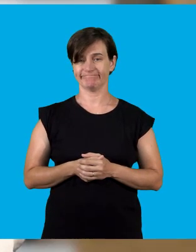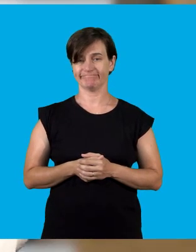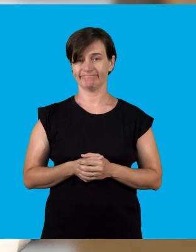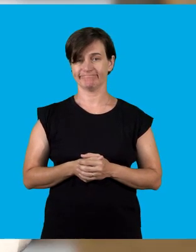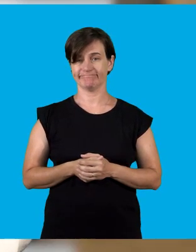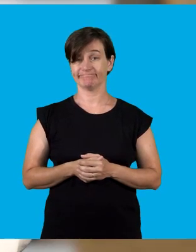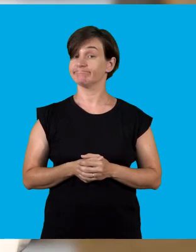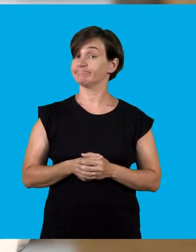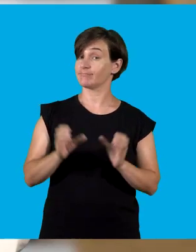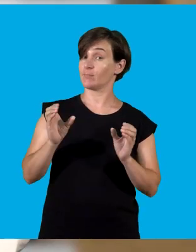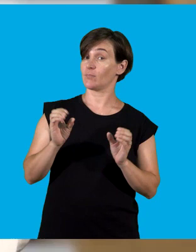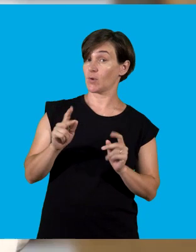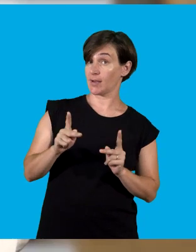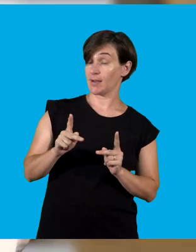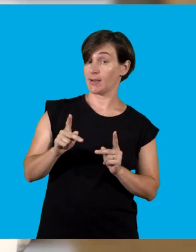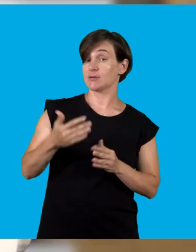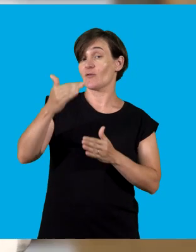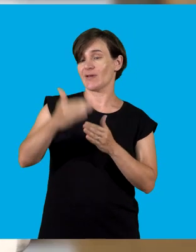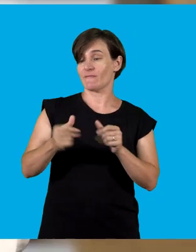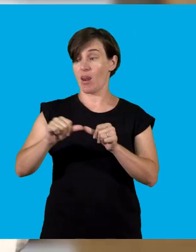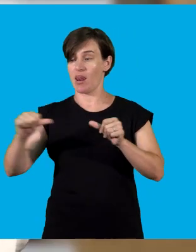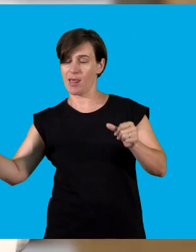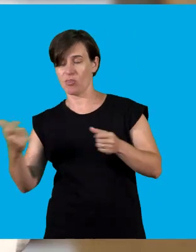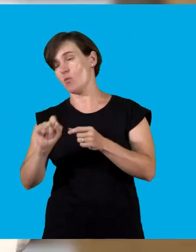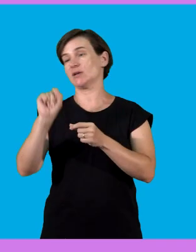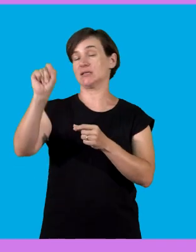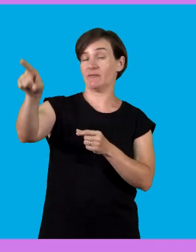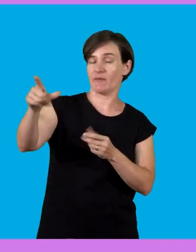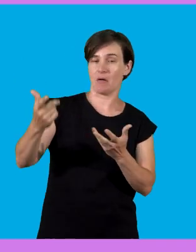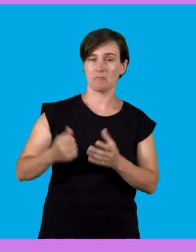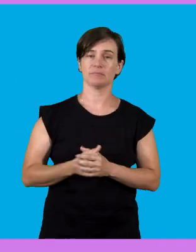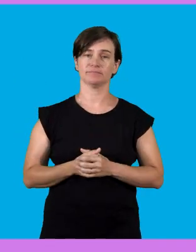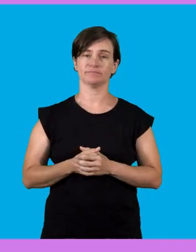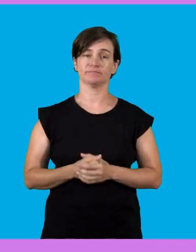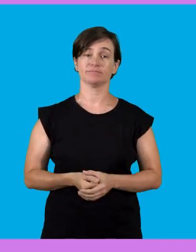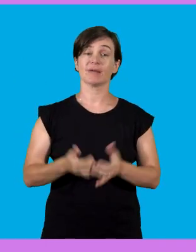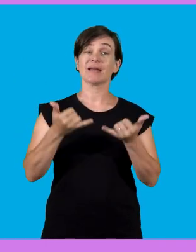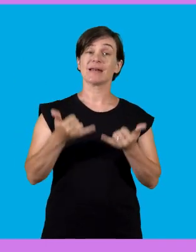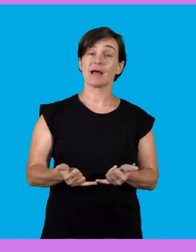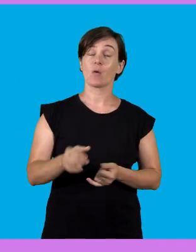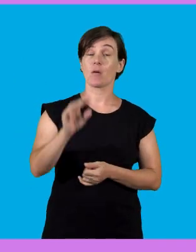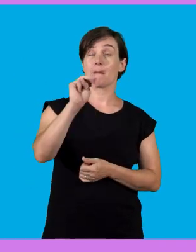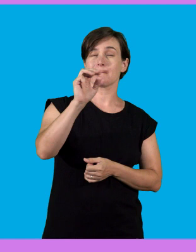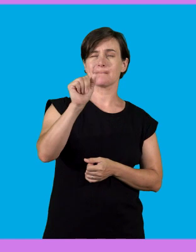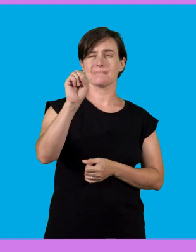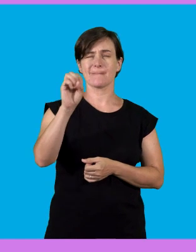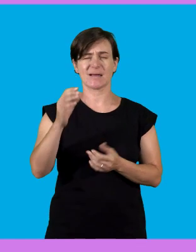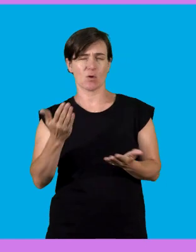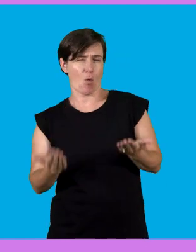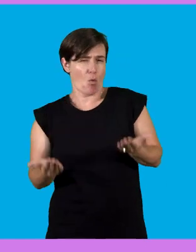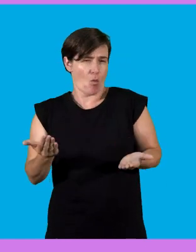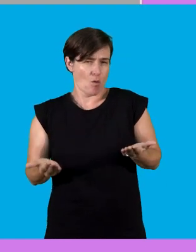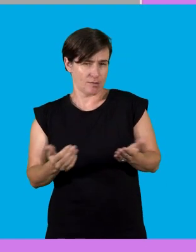Okay, that brings us at the end of length and distance. Let's quickly look at mass